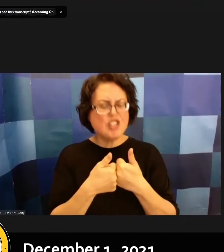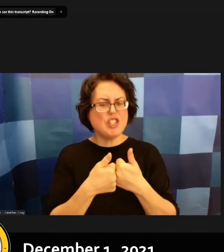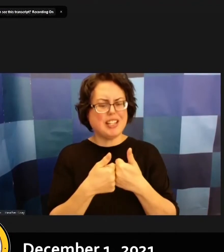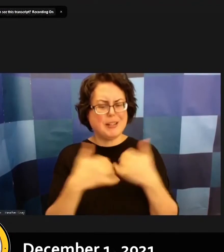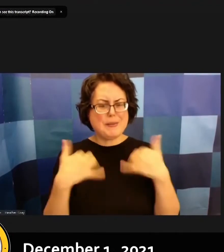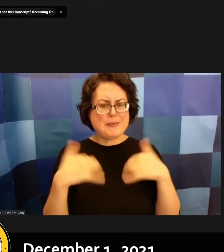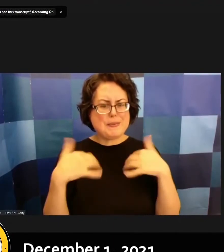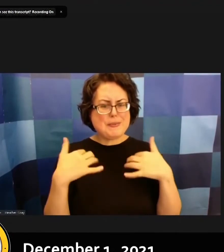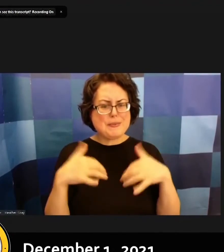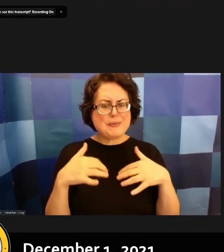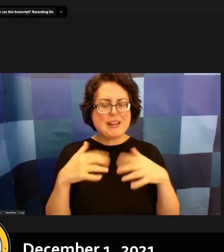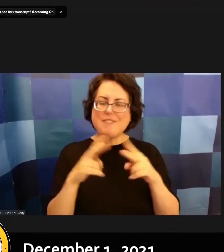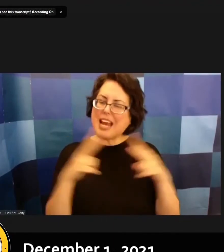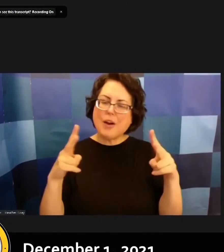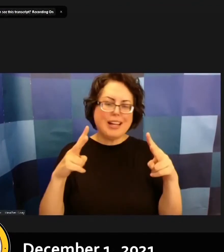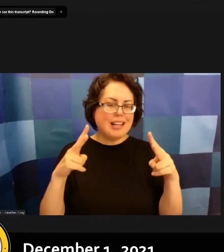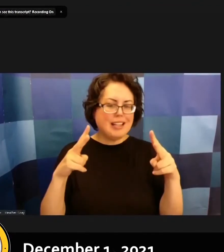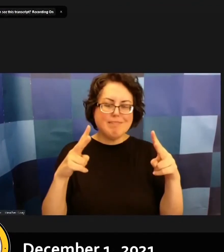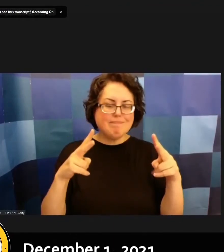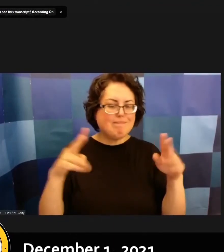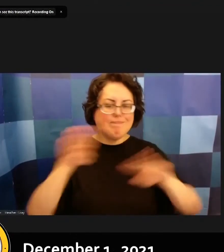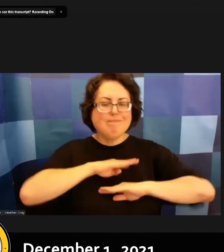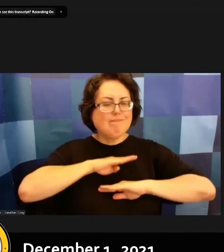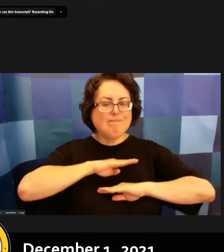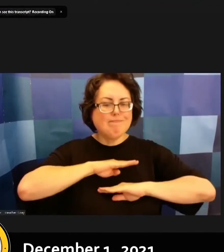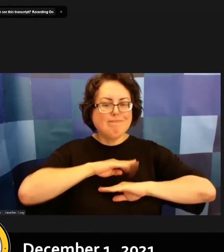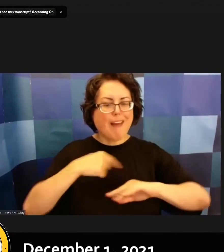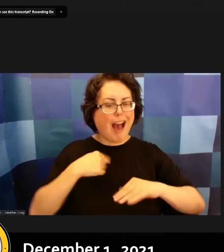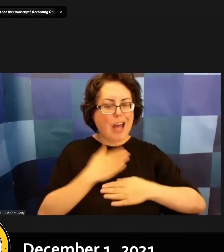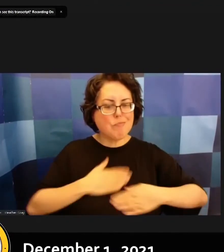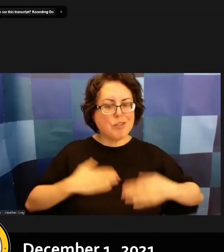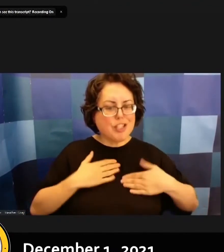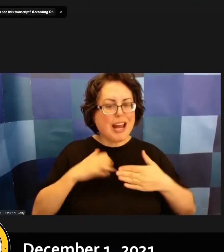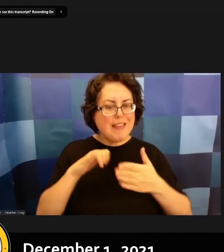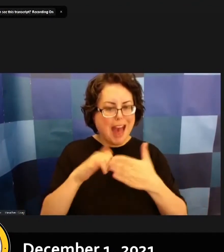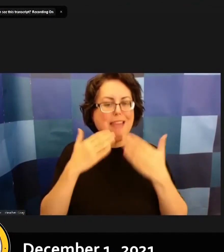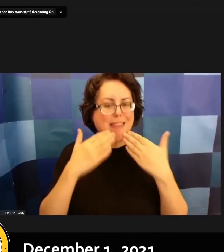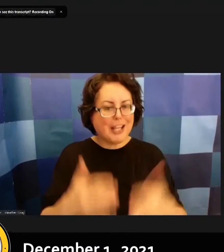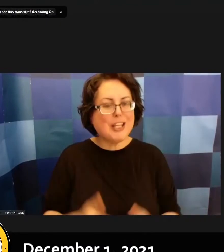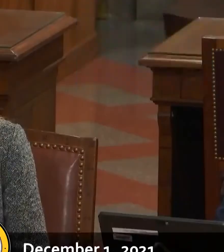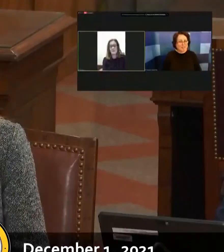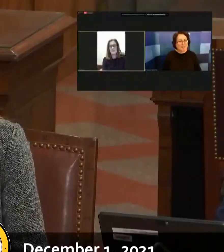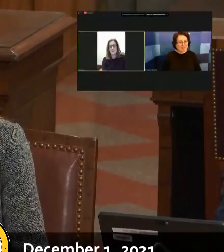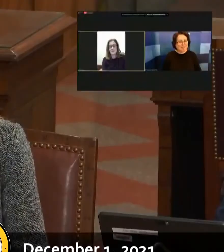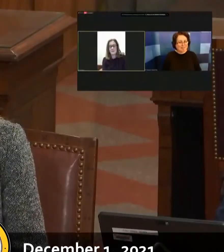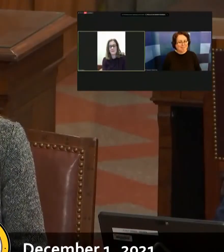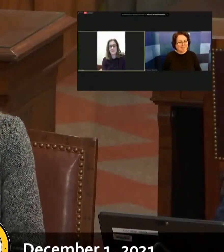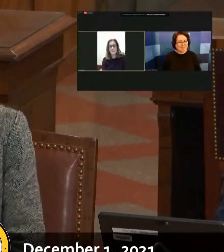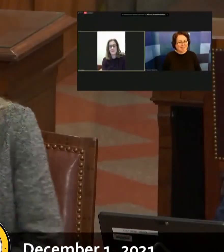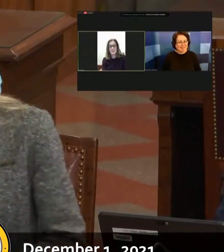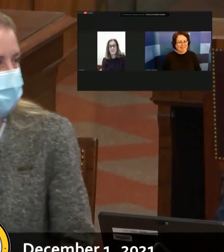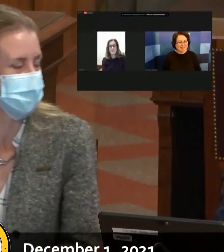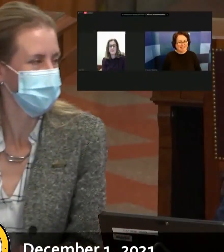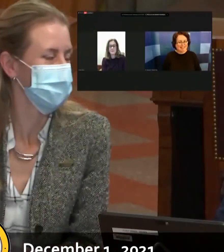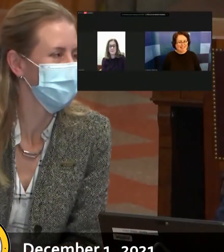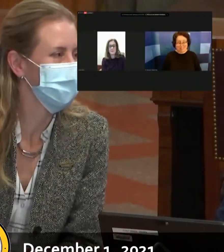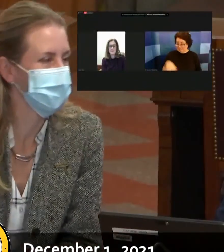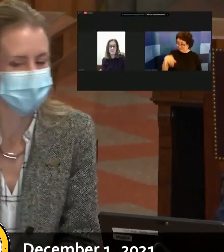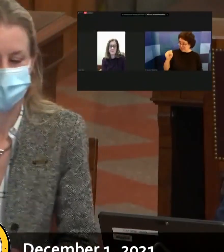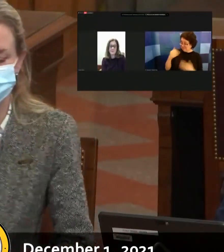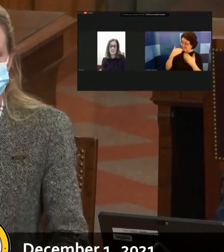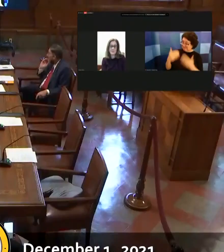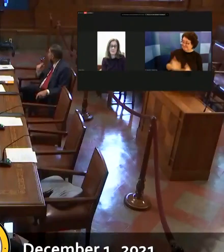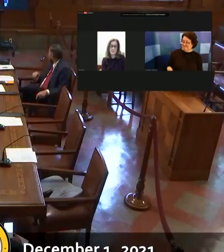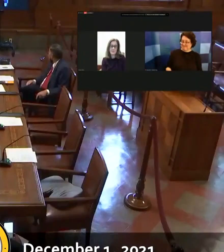very fulfilling and i appreciate that and thank you thank you